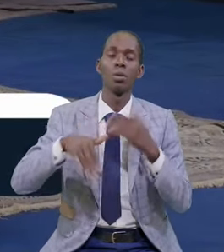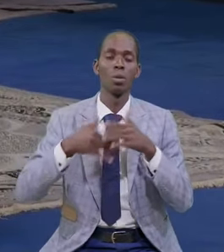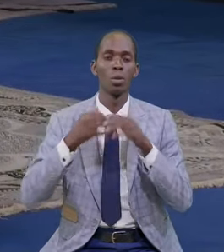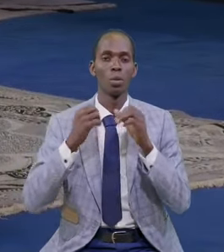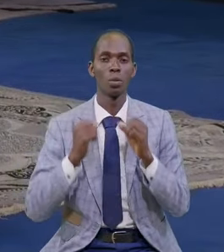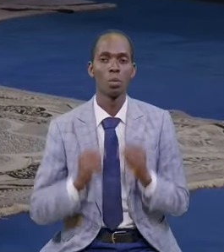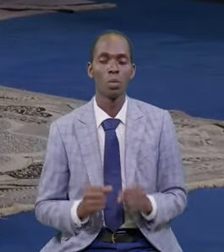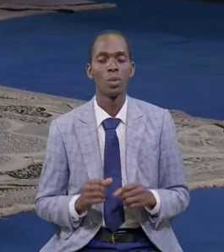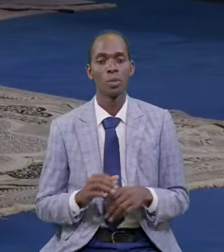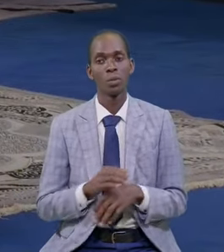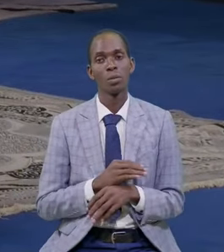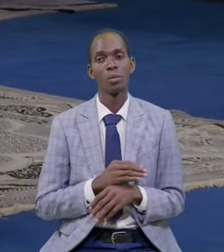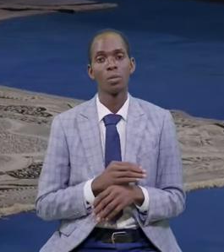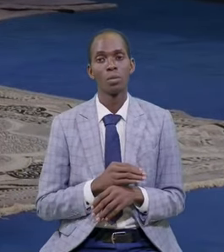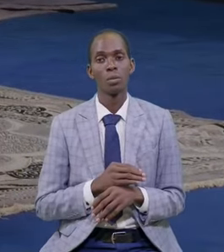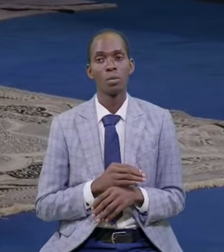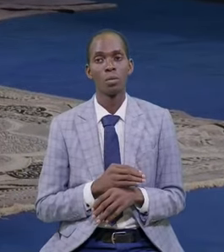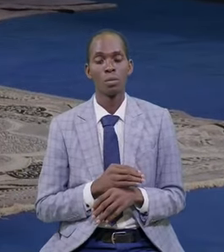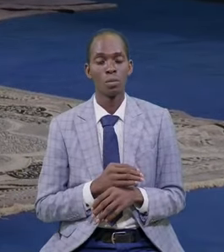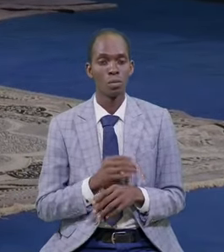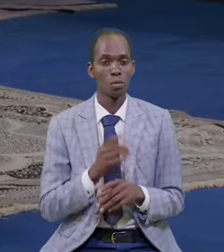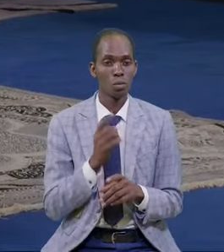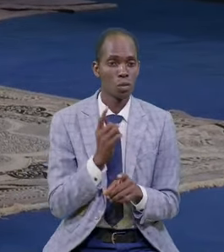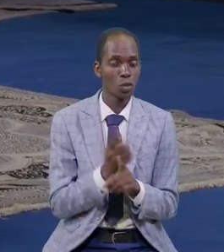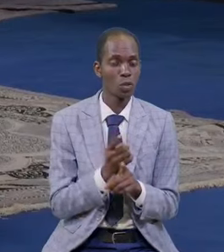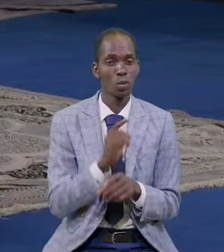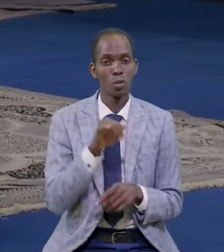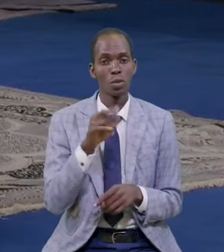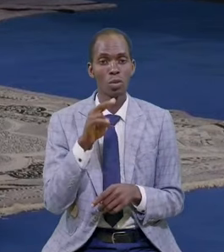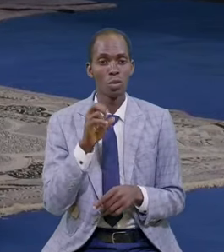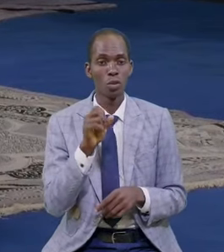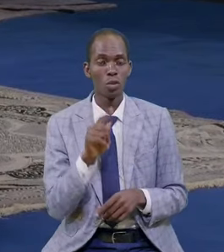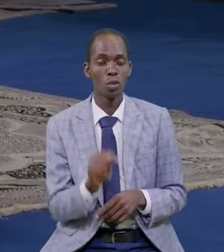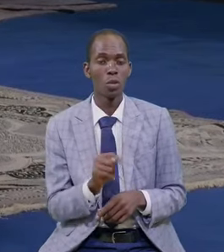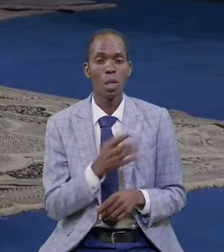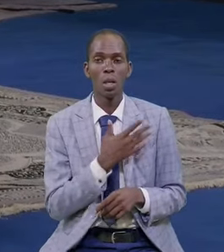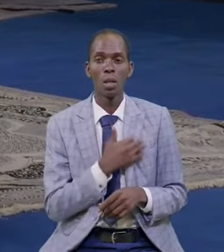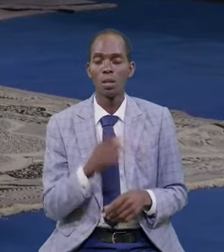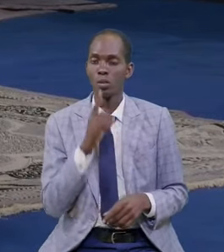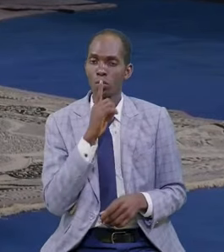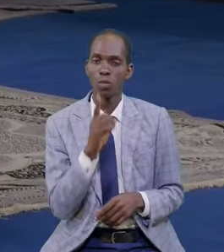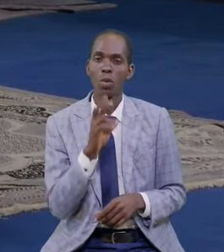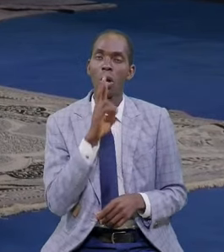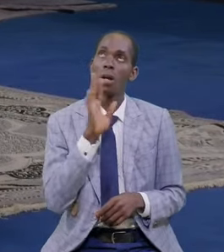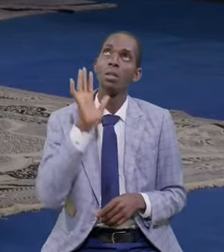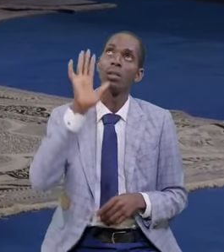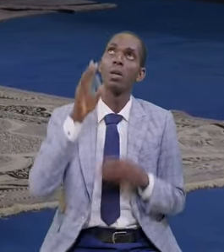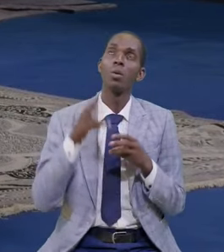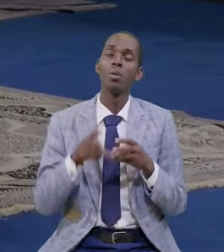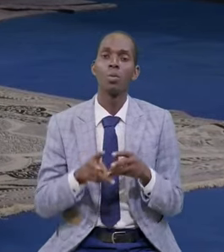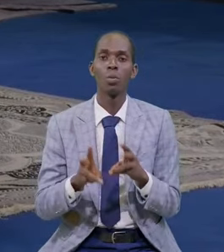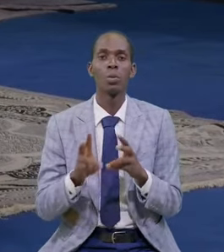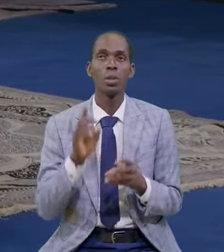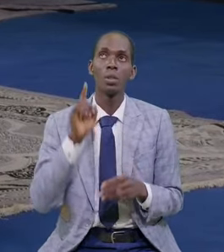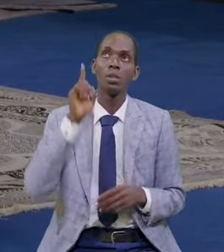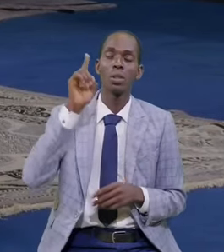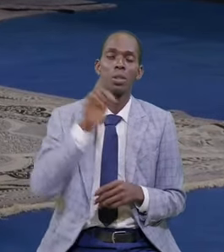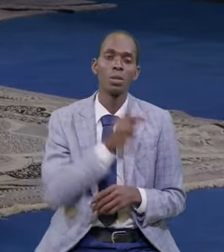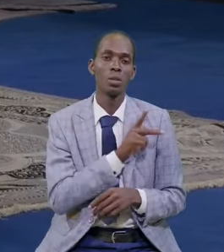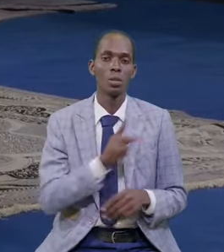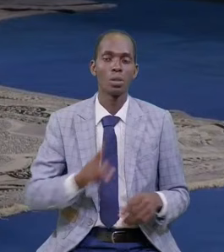just and true and thy ways Thou King of saints here